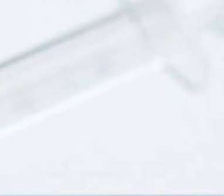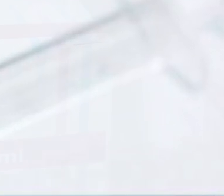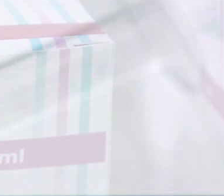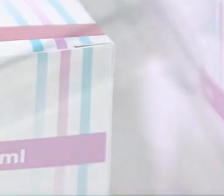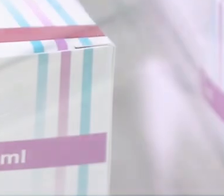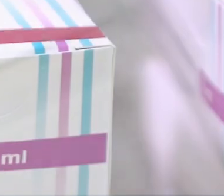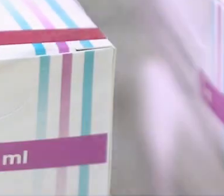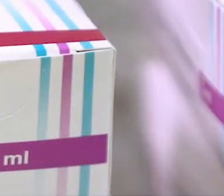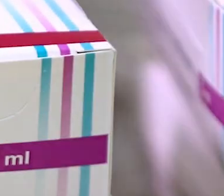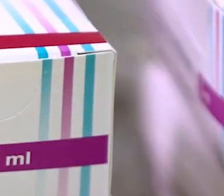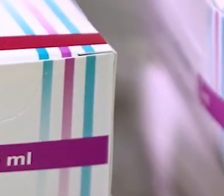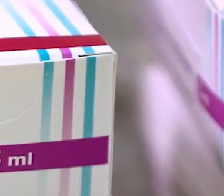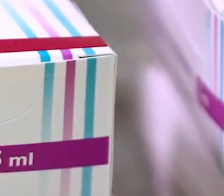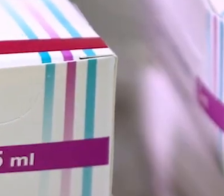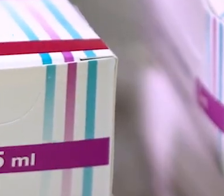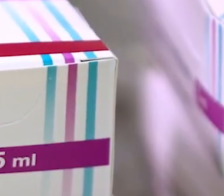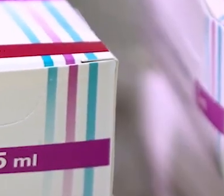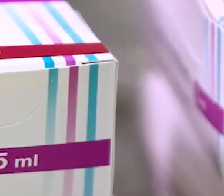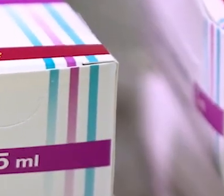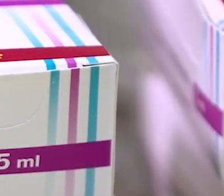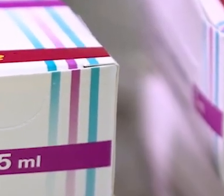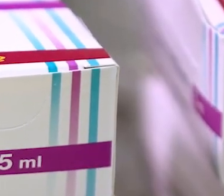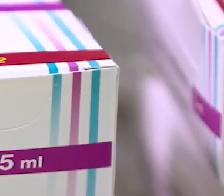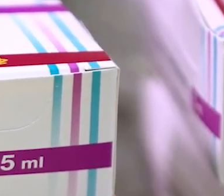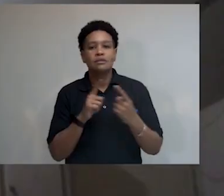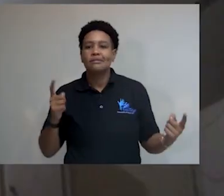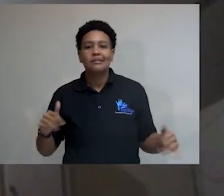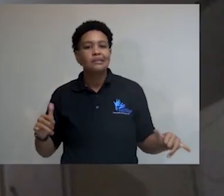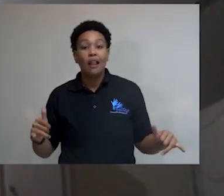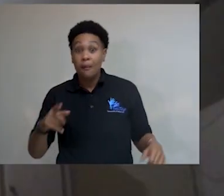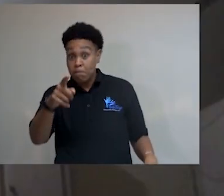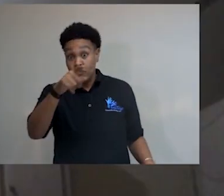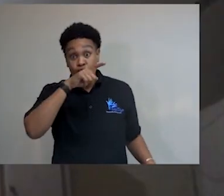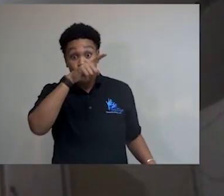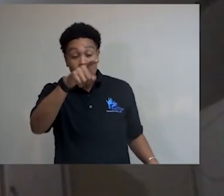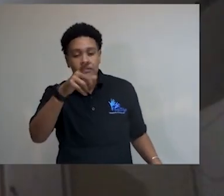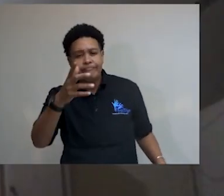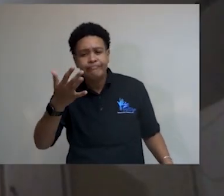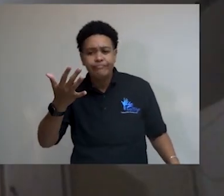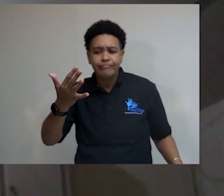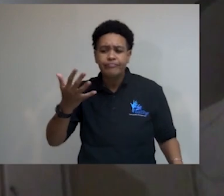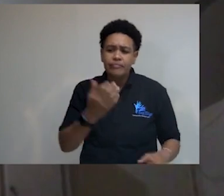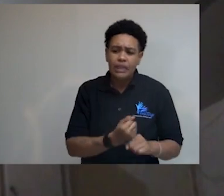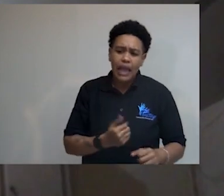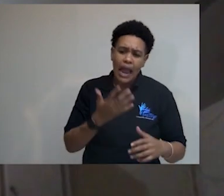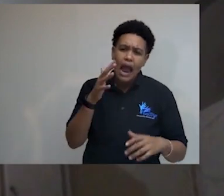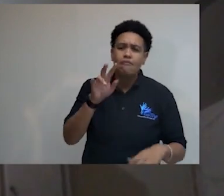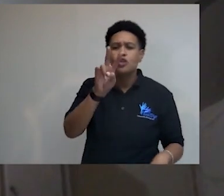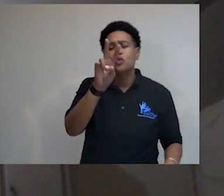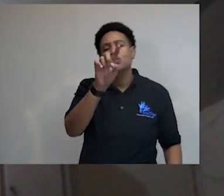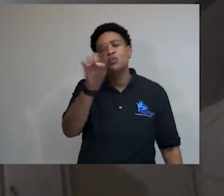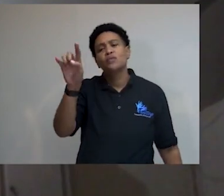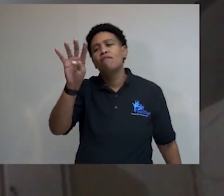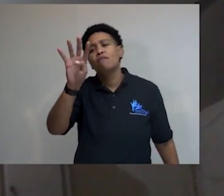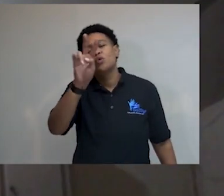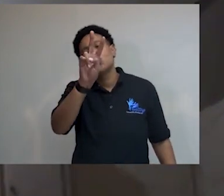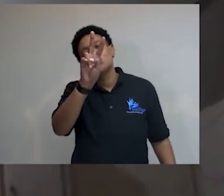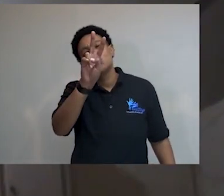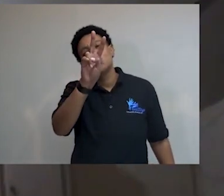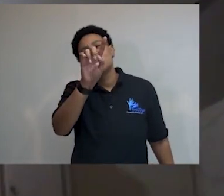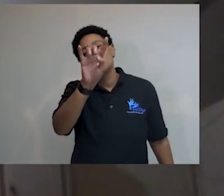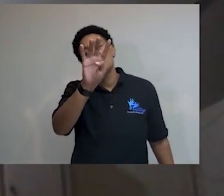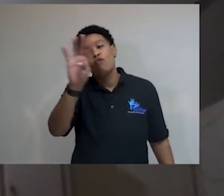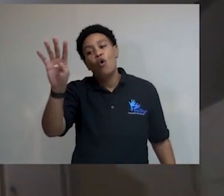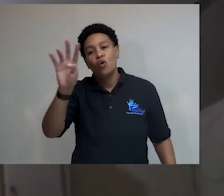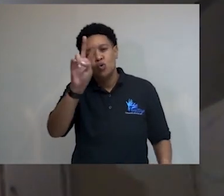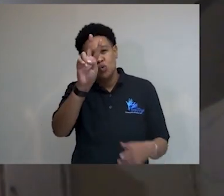it takes on average, I would say, 2 to 4 weeks for you to really begin